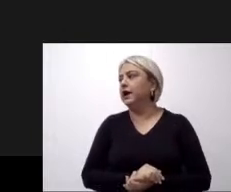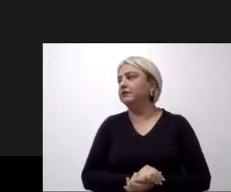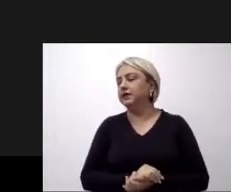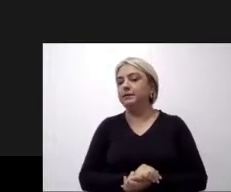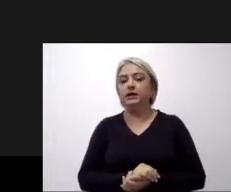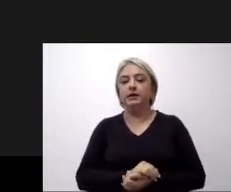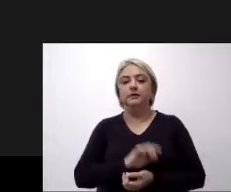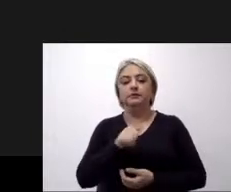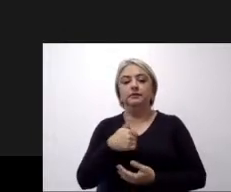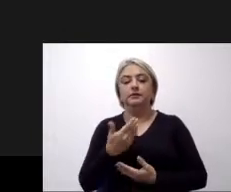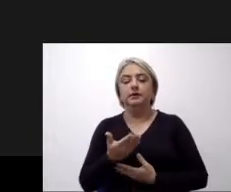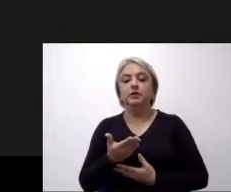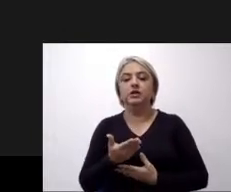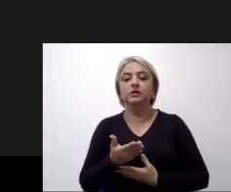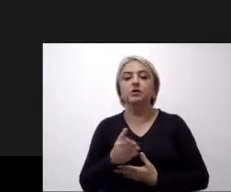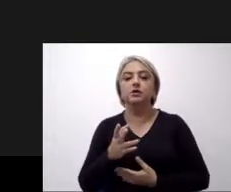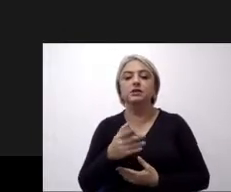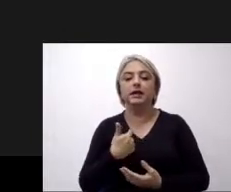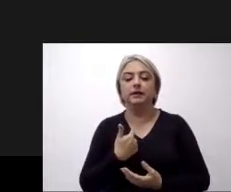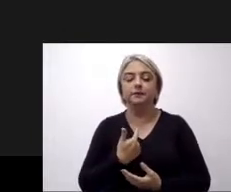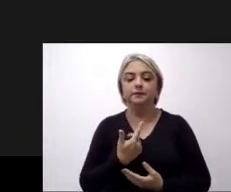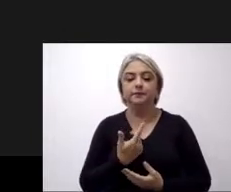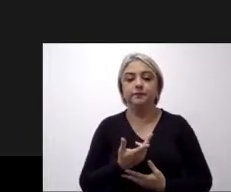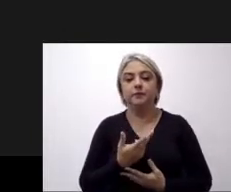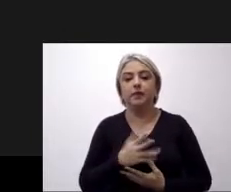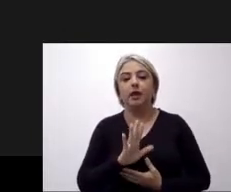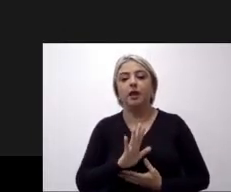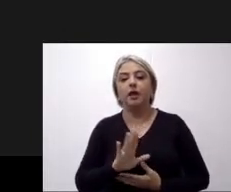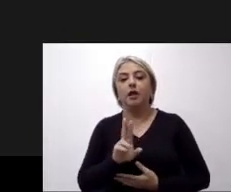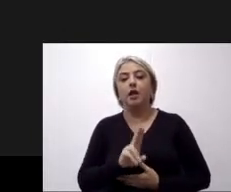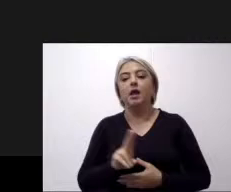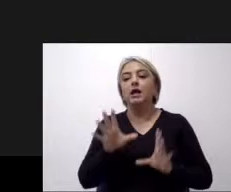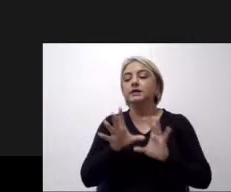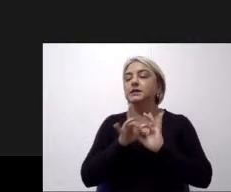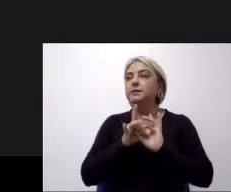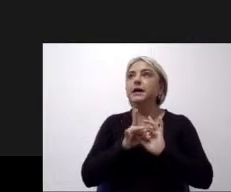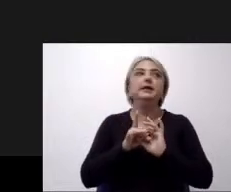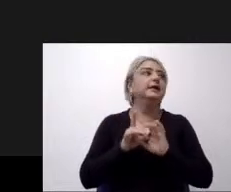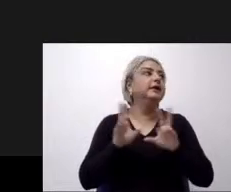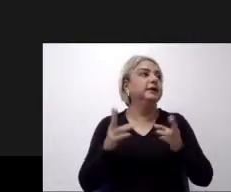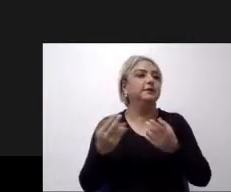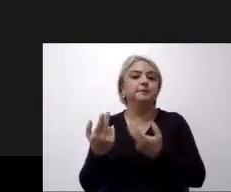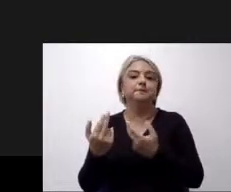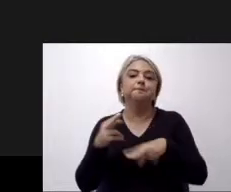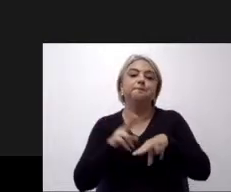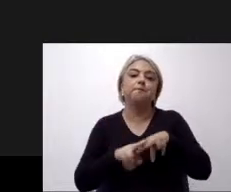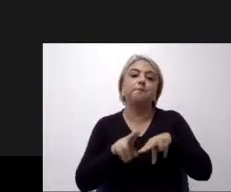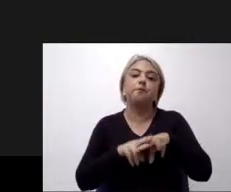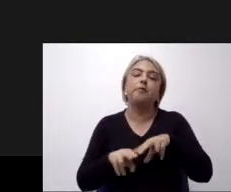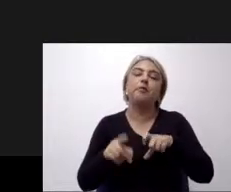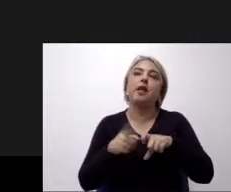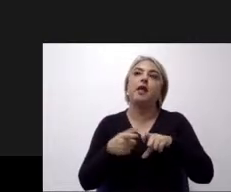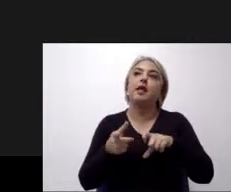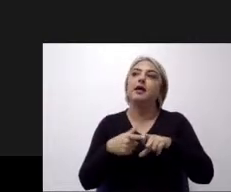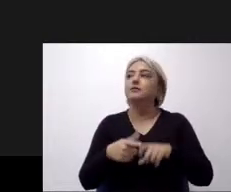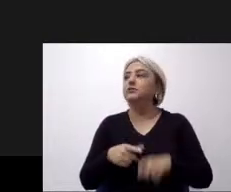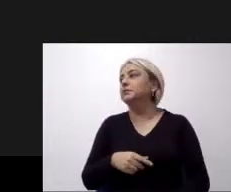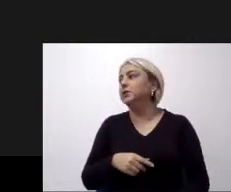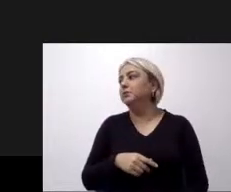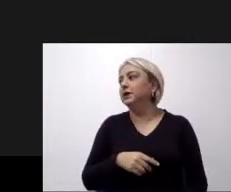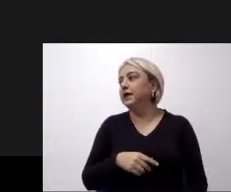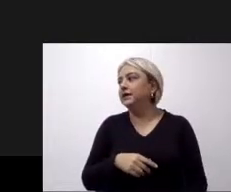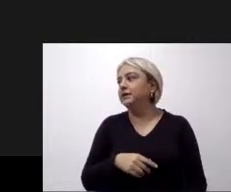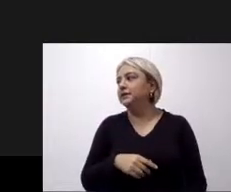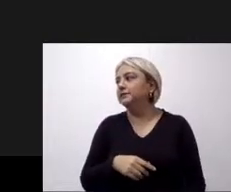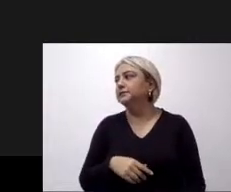same-sex unions. That's, for example, what David Paternotte did. Of course,